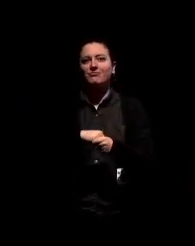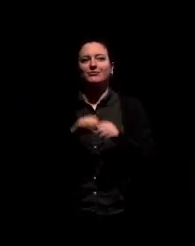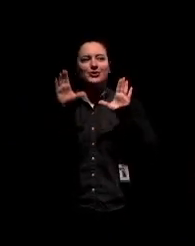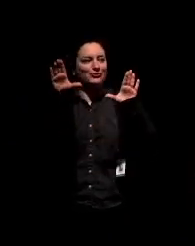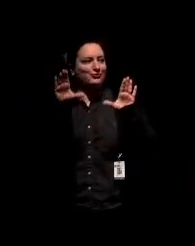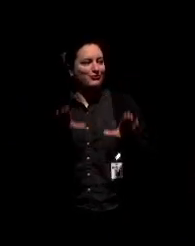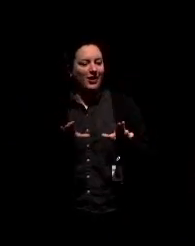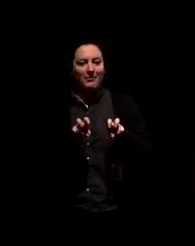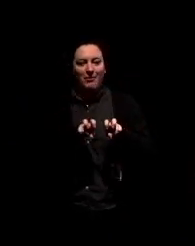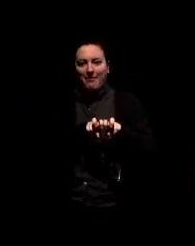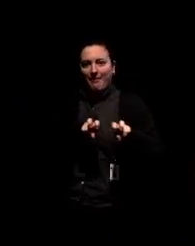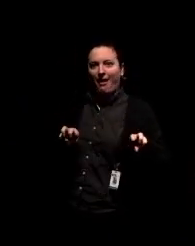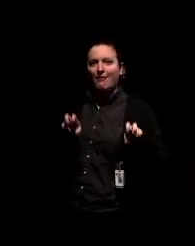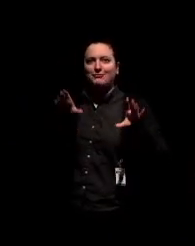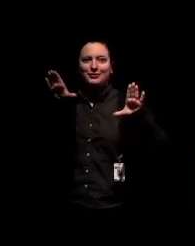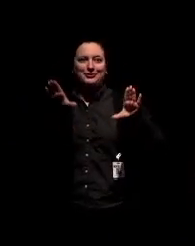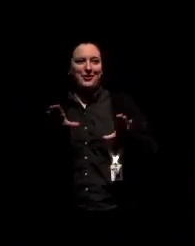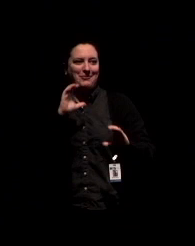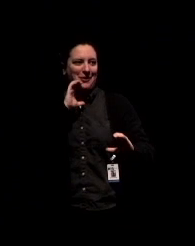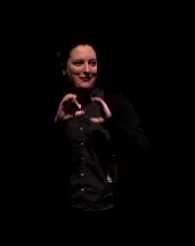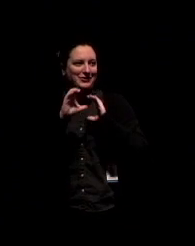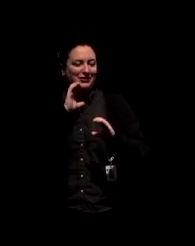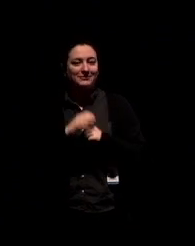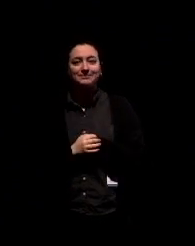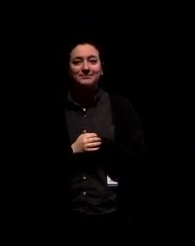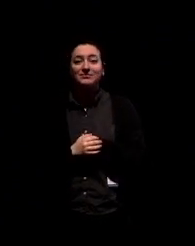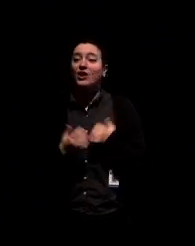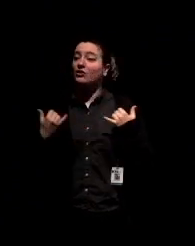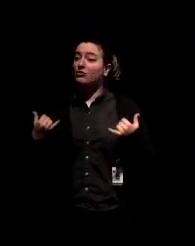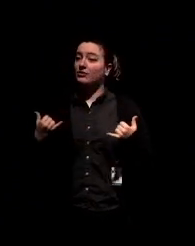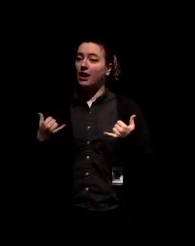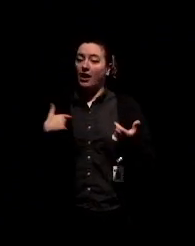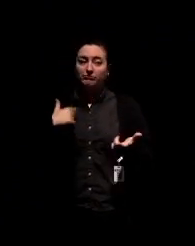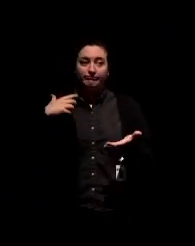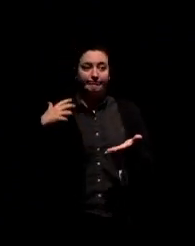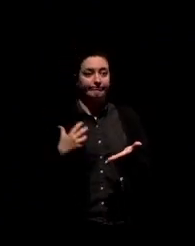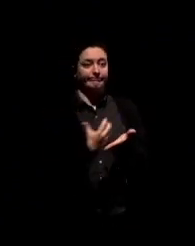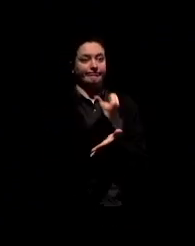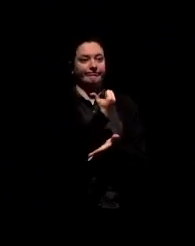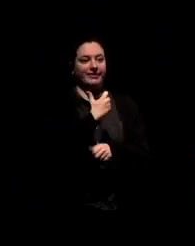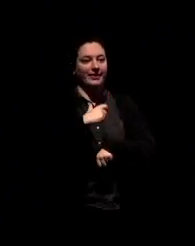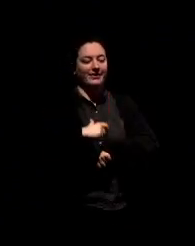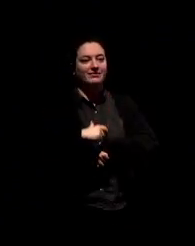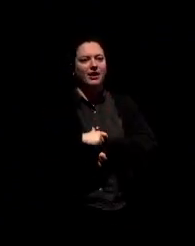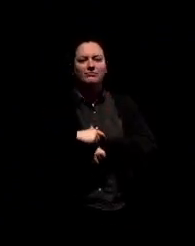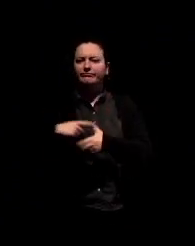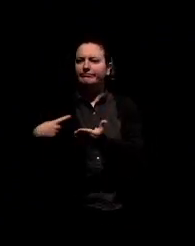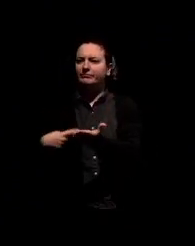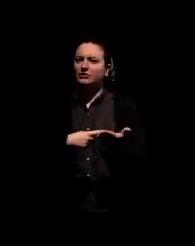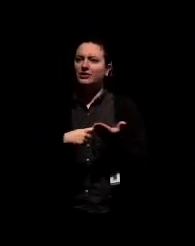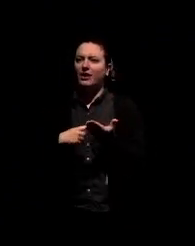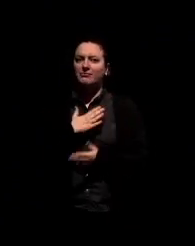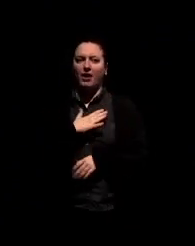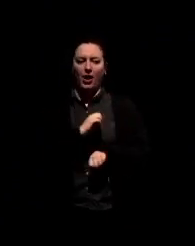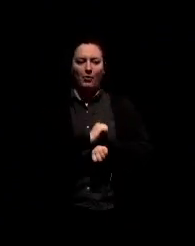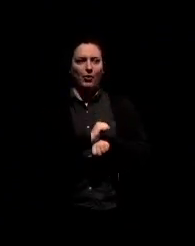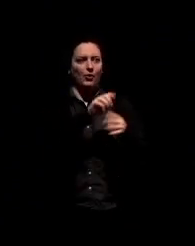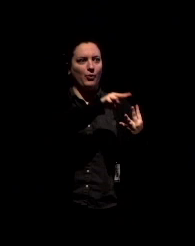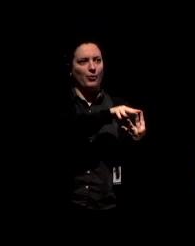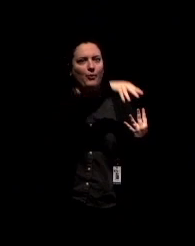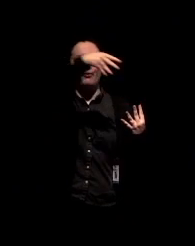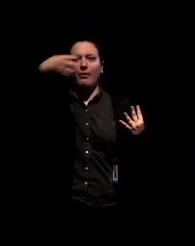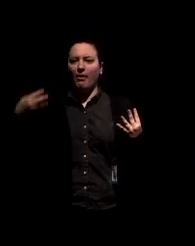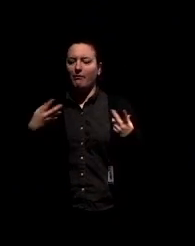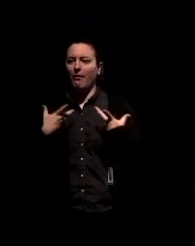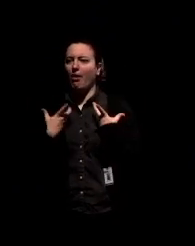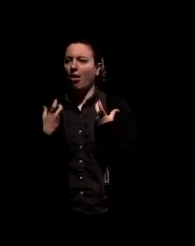thank you so much for having me. I'm going to be spending my time today talking a little bit about the work that Rainbow Health does, the disparities